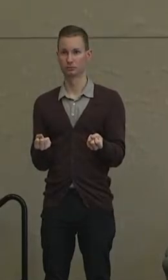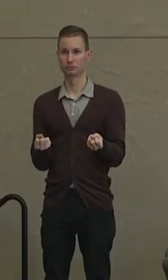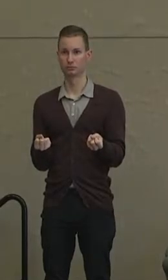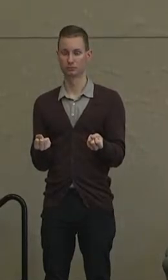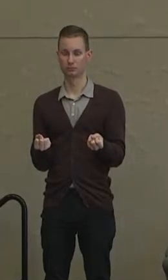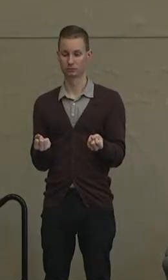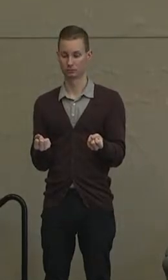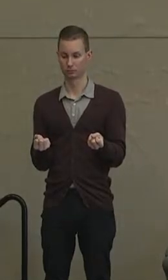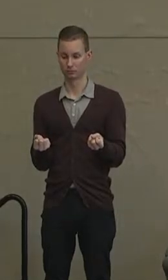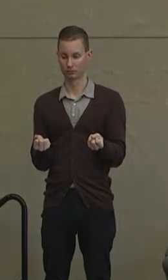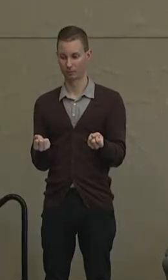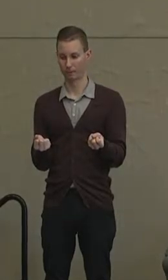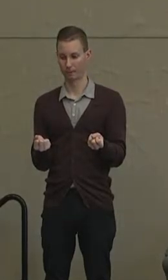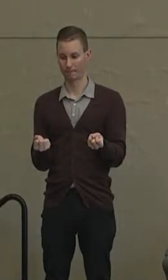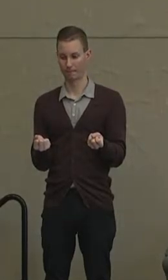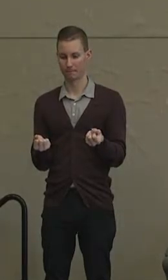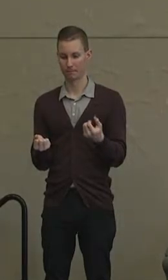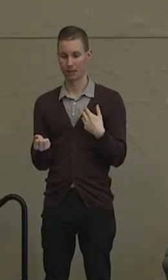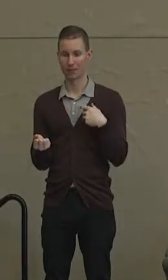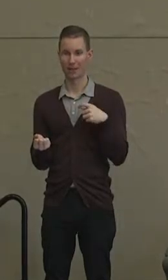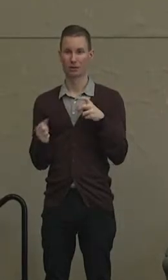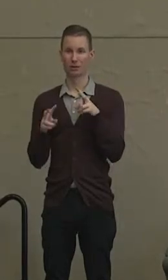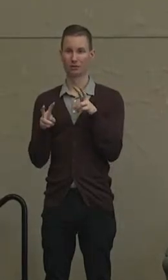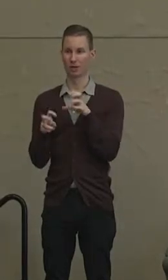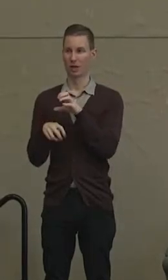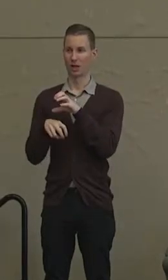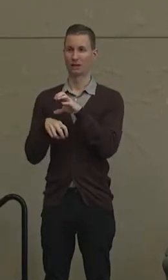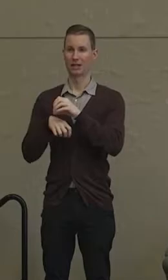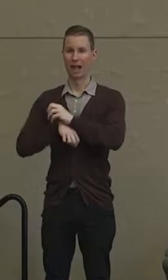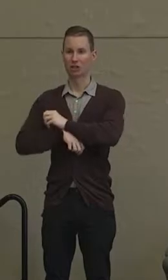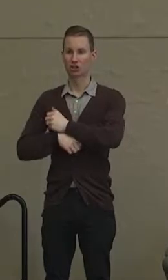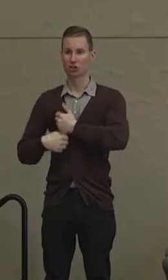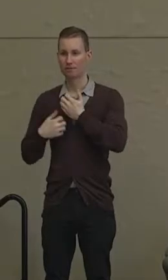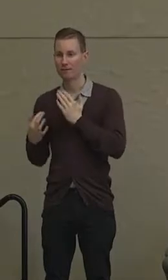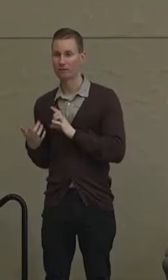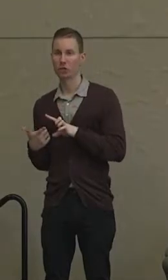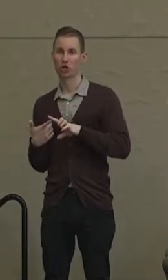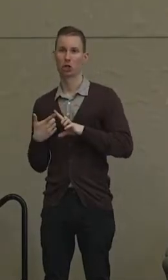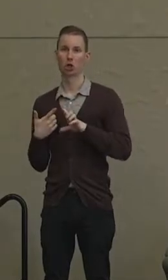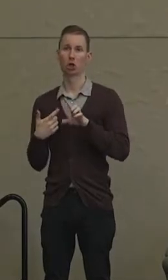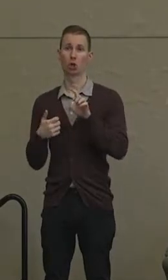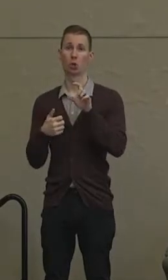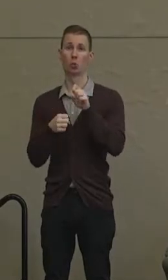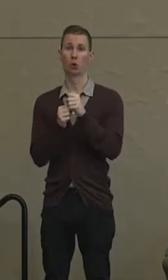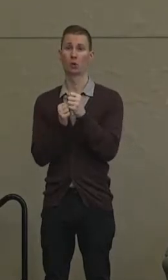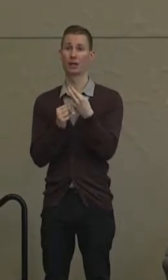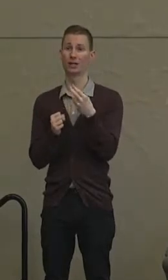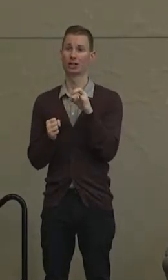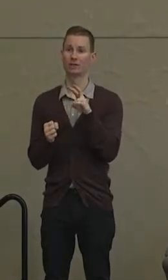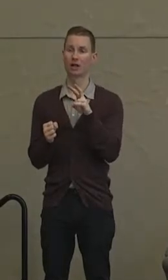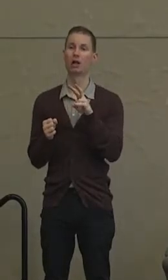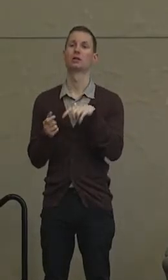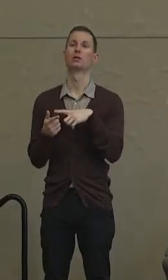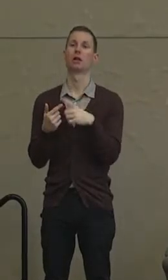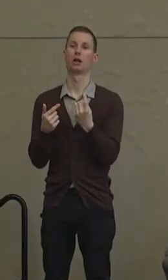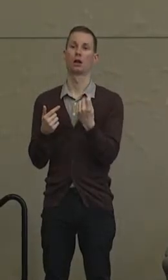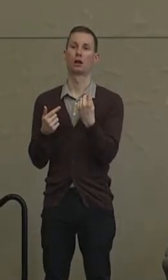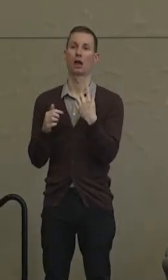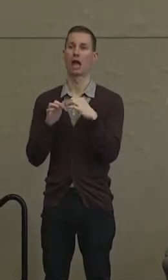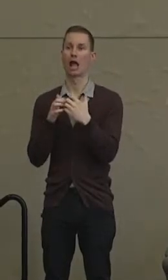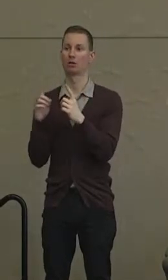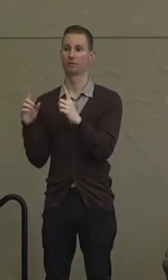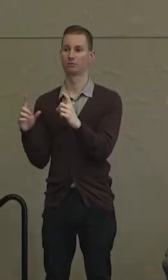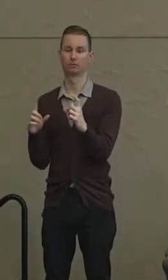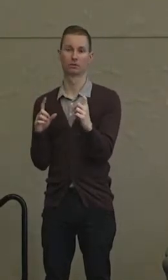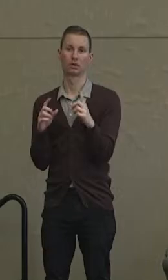so I had to look at cancer survivors and work with HIV to like learn how to do the